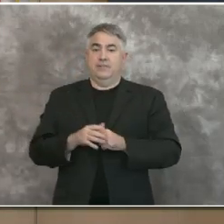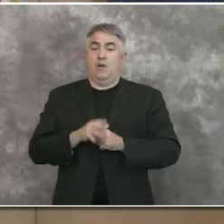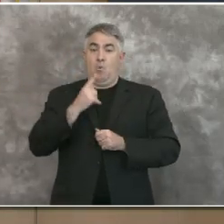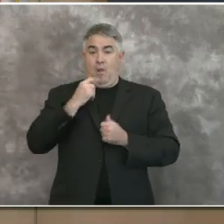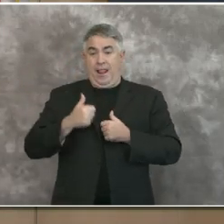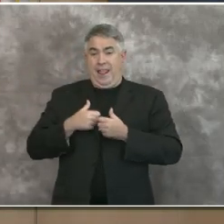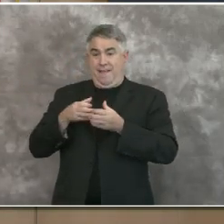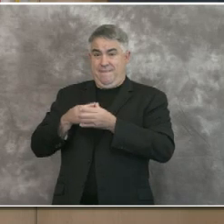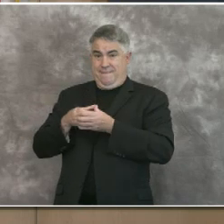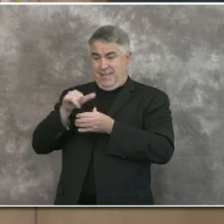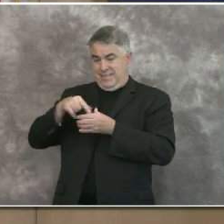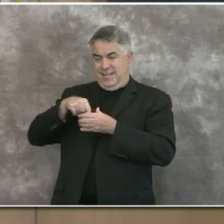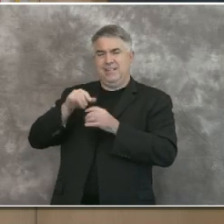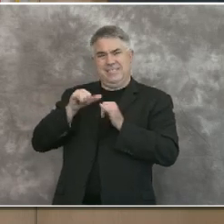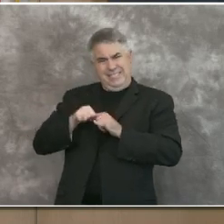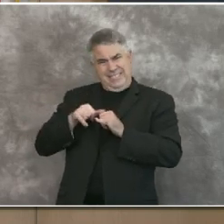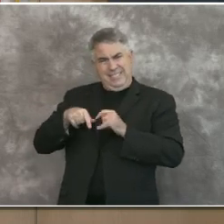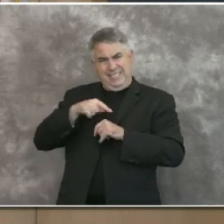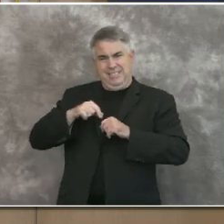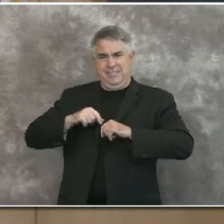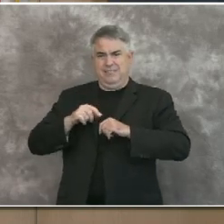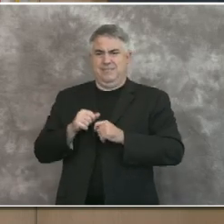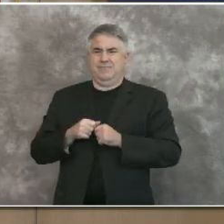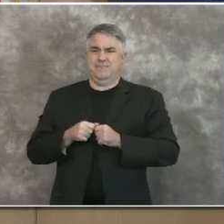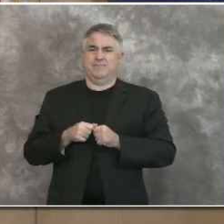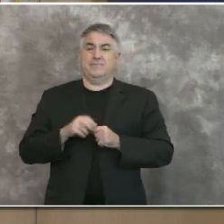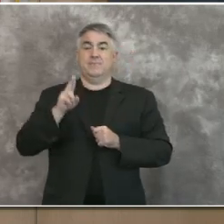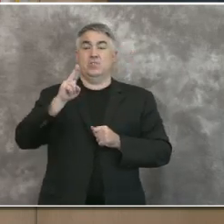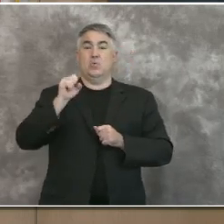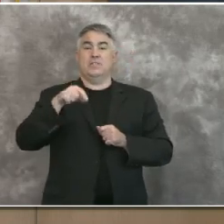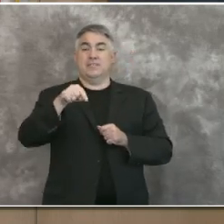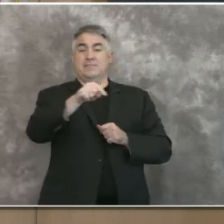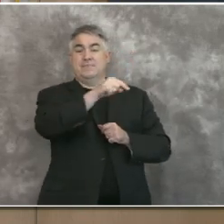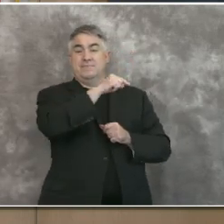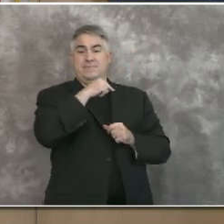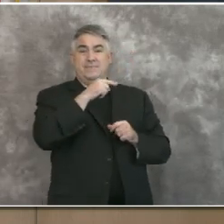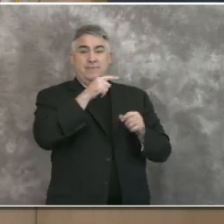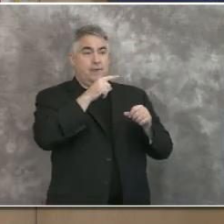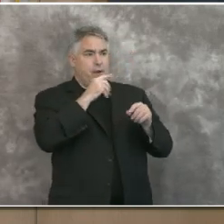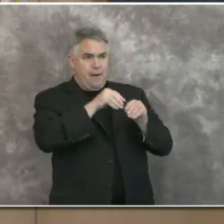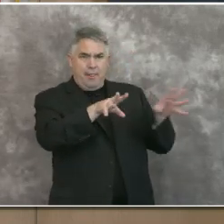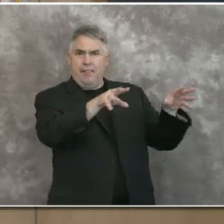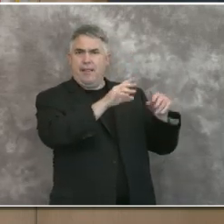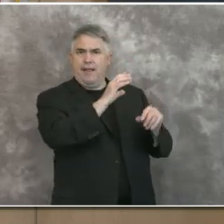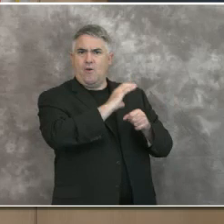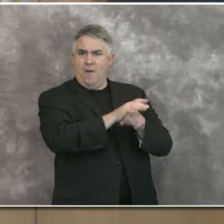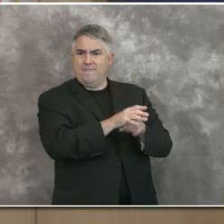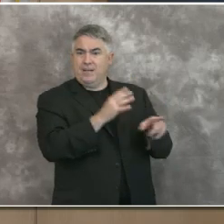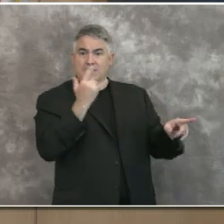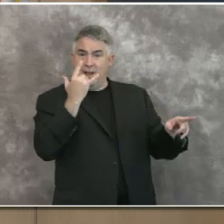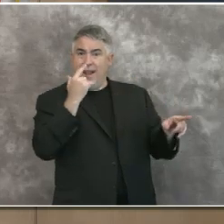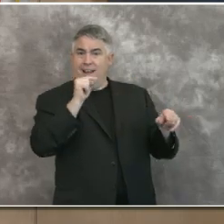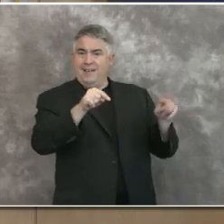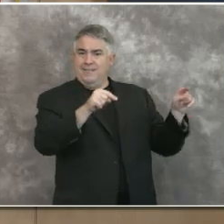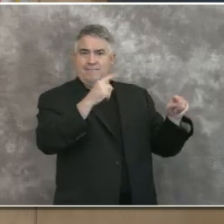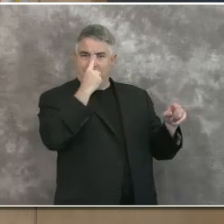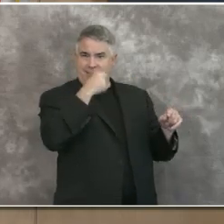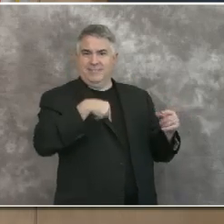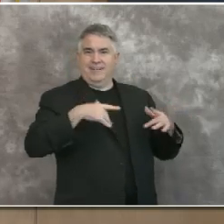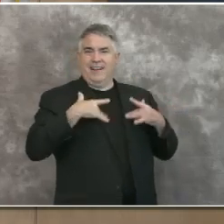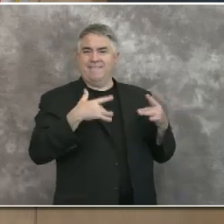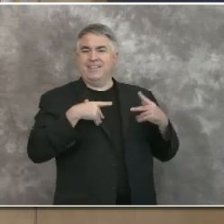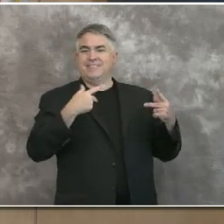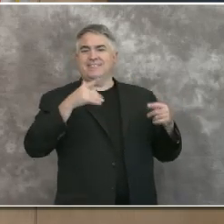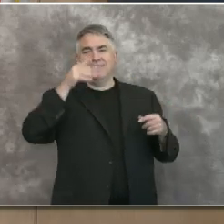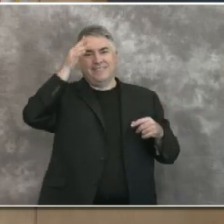And so as you look around the country, you see other outbreaks happening at religious ceremonies and events where people are choosing to gather